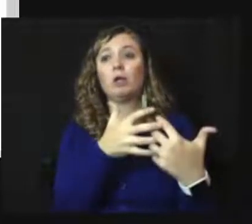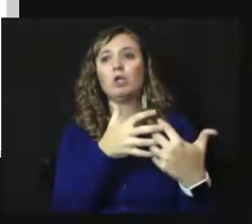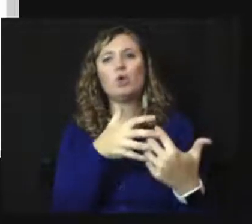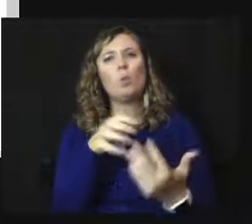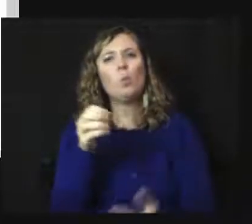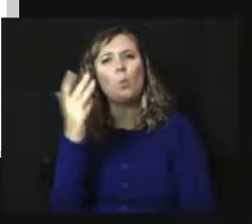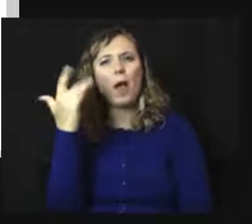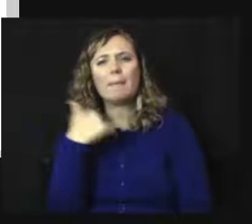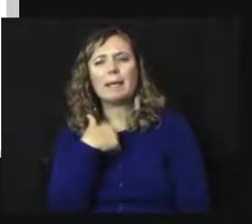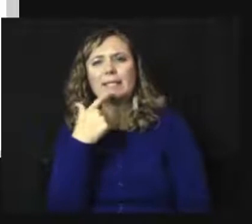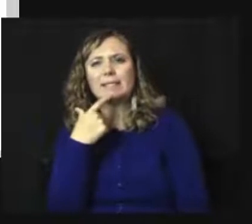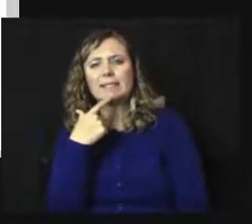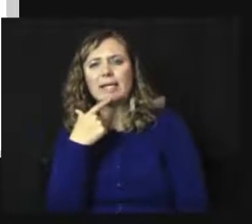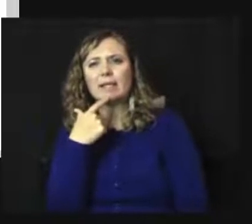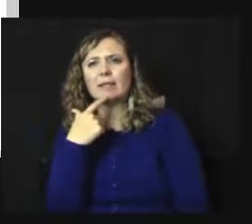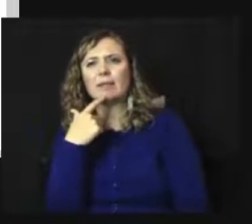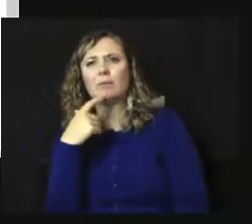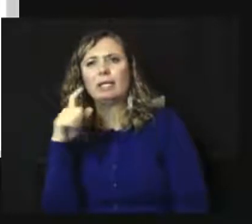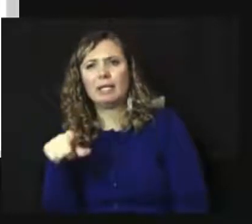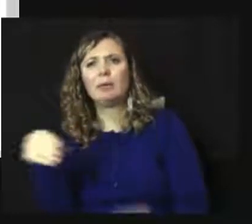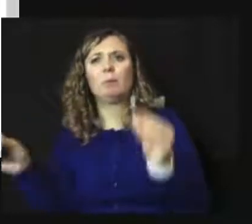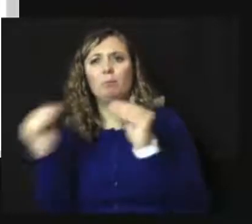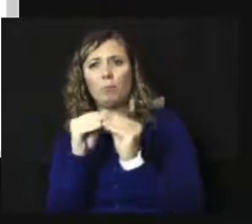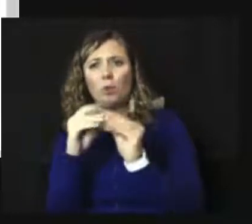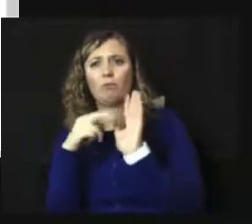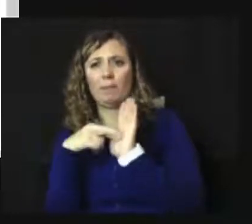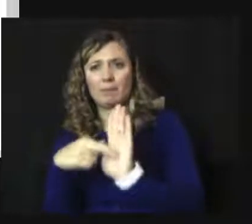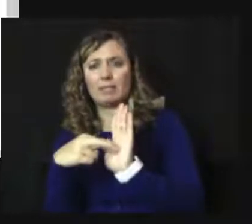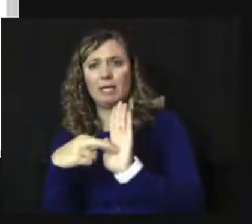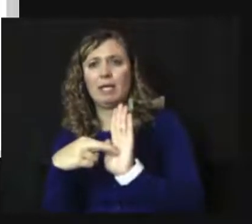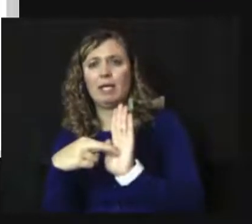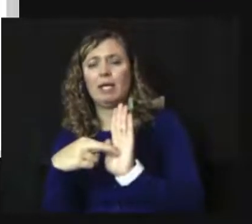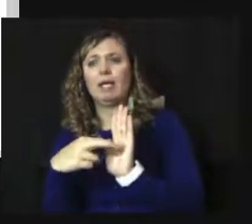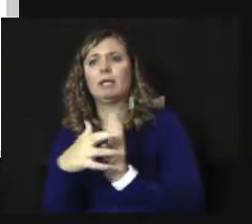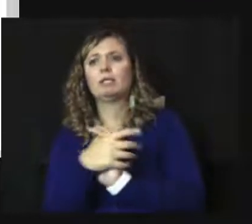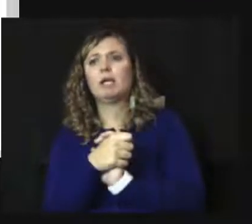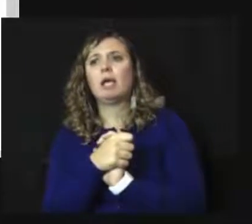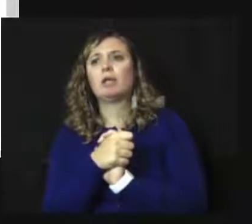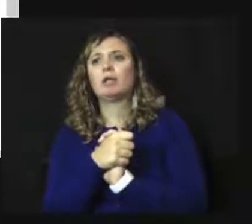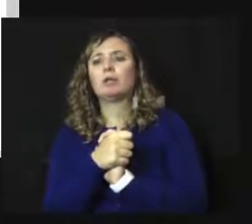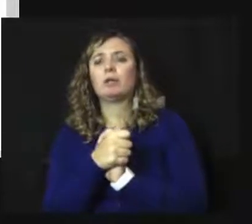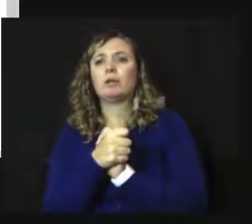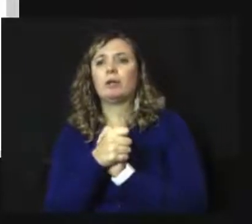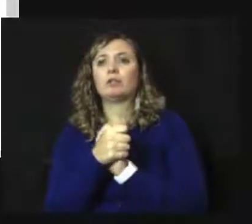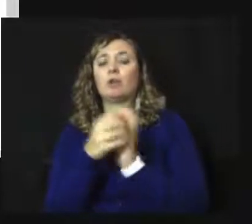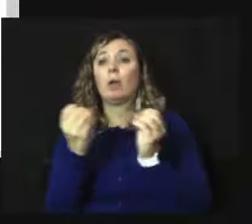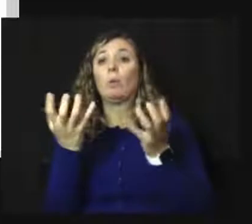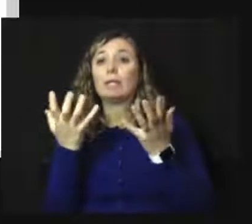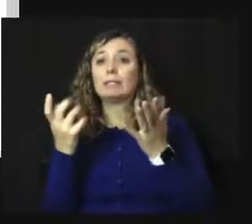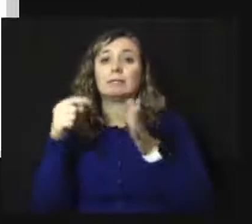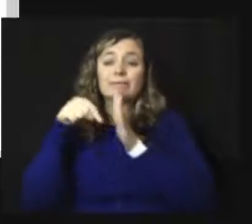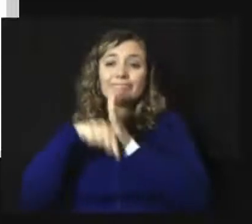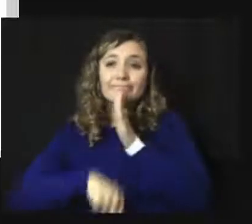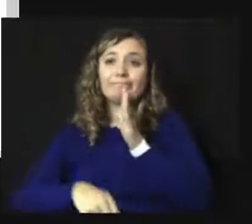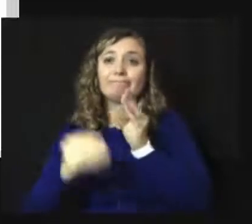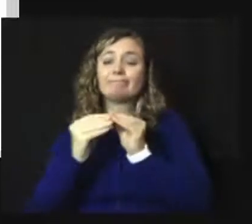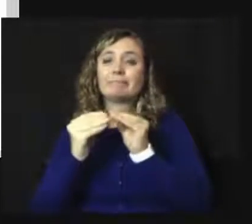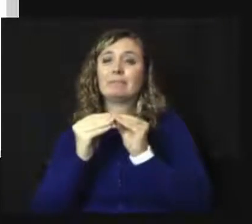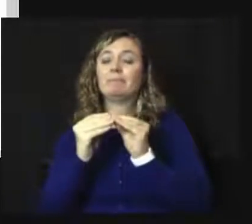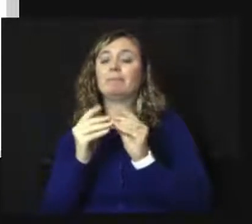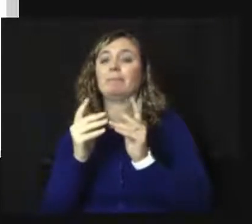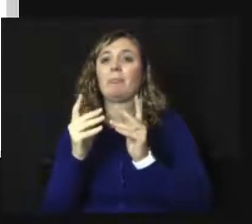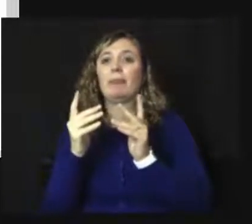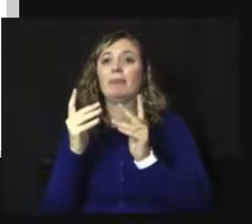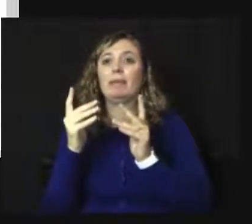autism then? And I'm sort of asking us to dig a little bit deeper into the understanding of the autistic experience. And